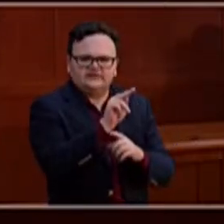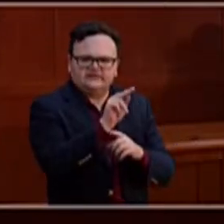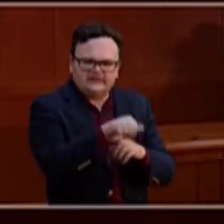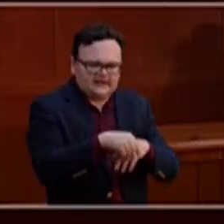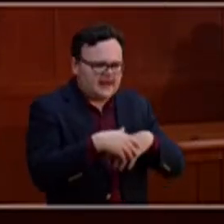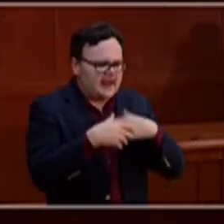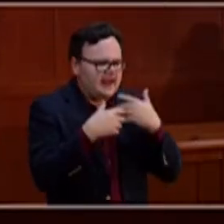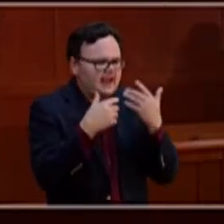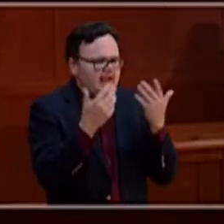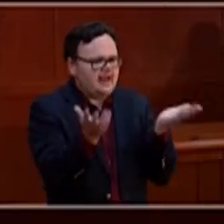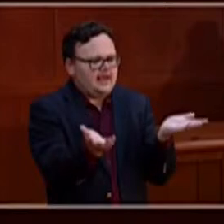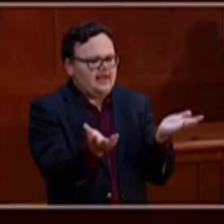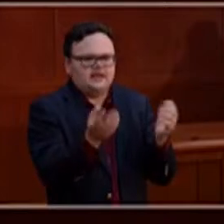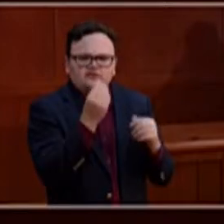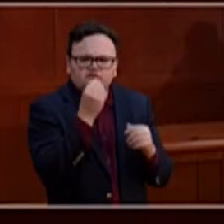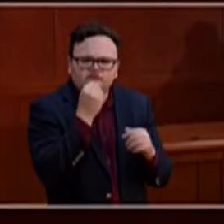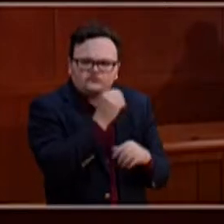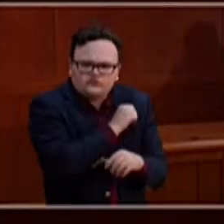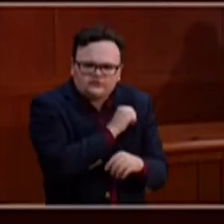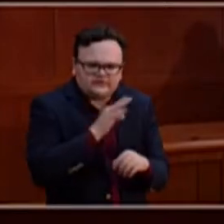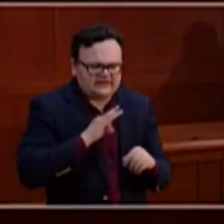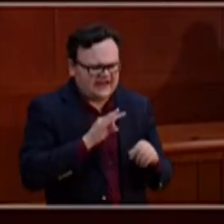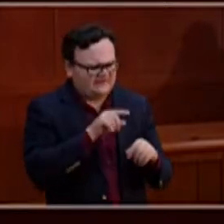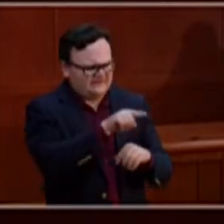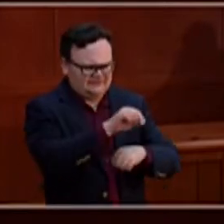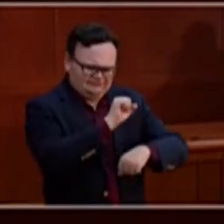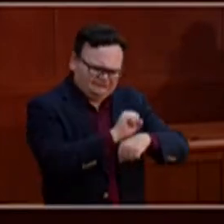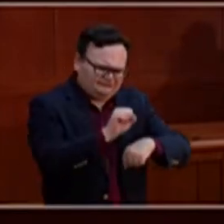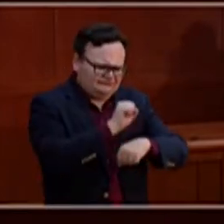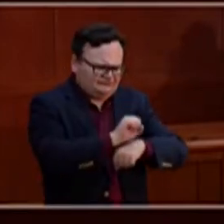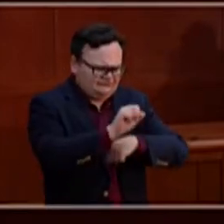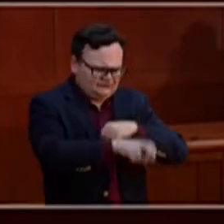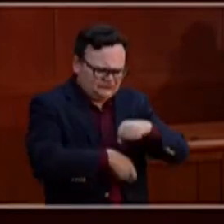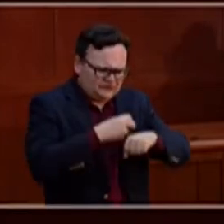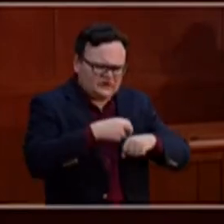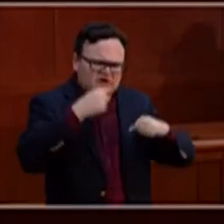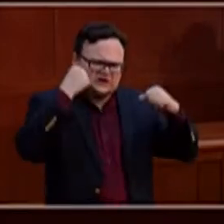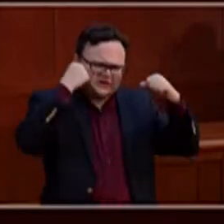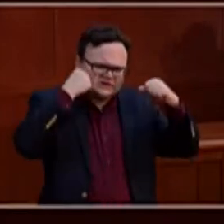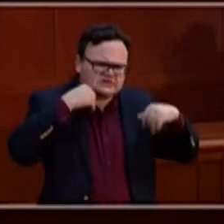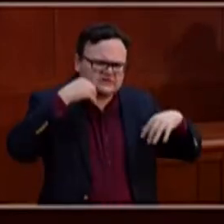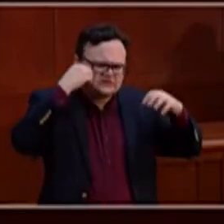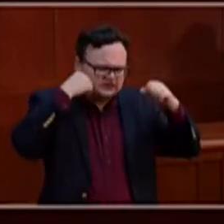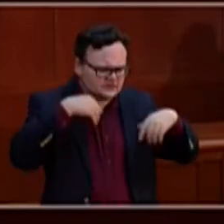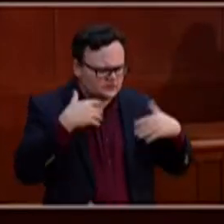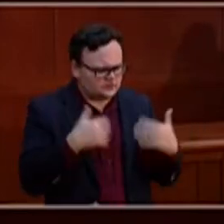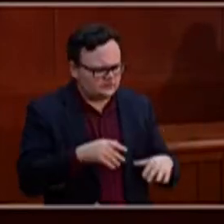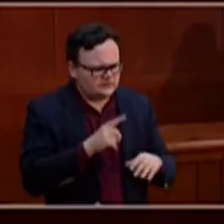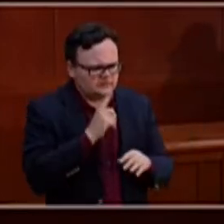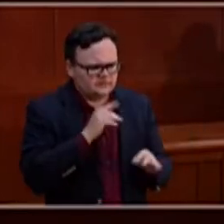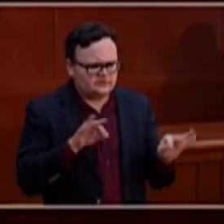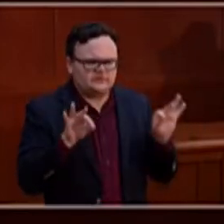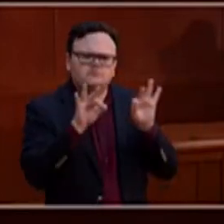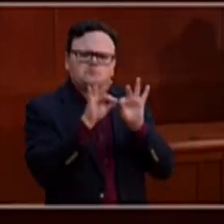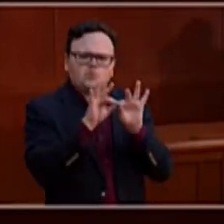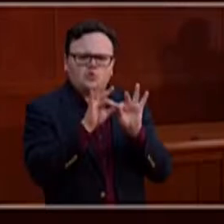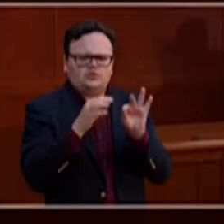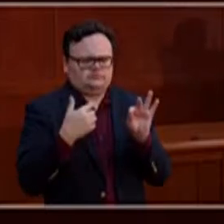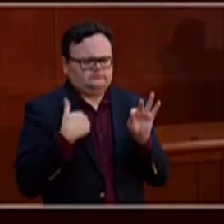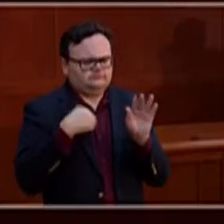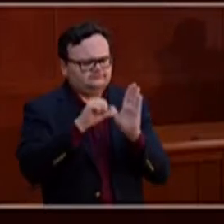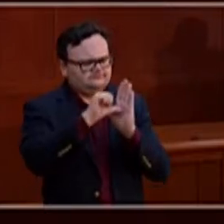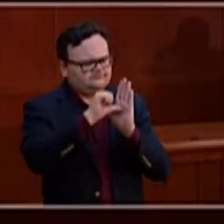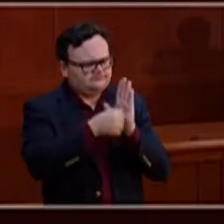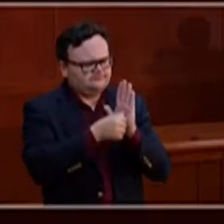They tirelessly have been on the front lines supporting this effort, and I think it's important to underscore